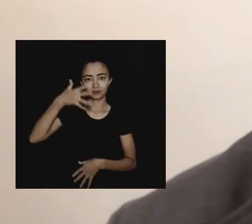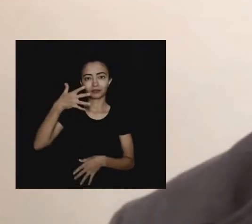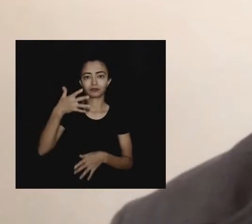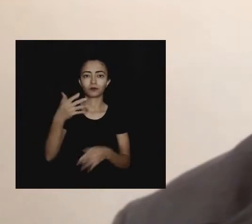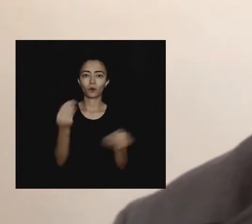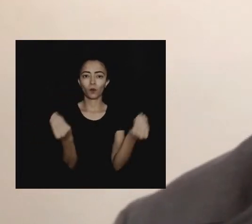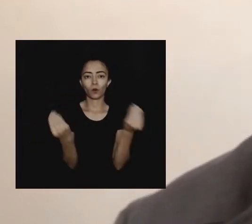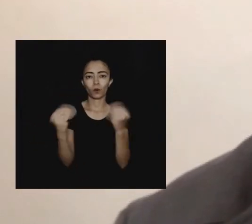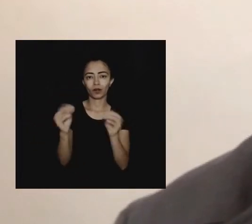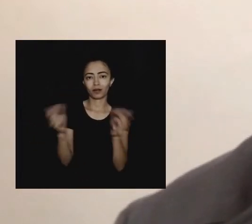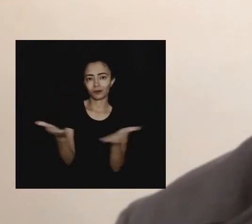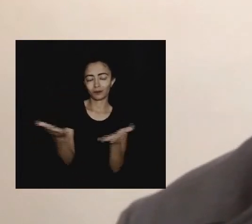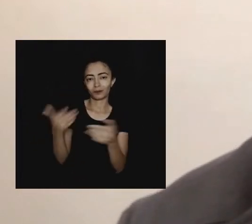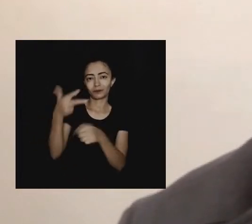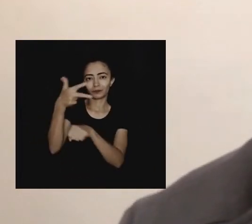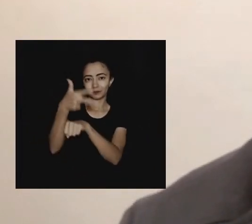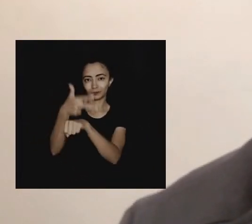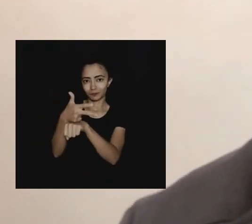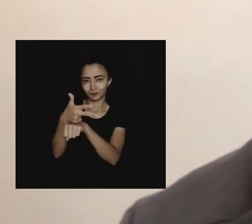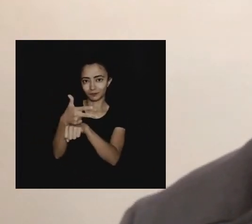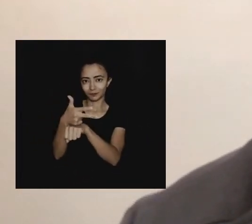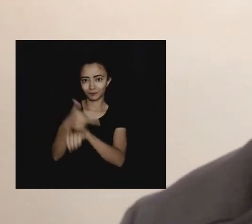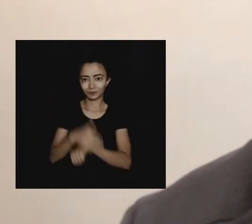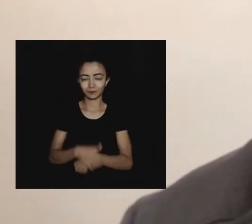now be showing the video, please.